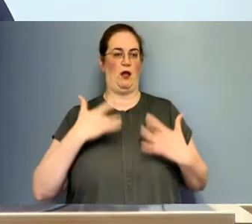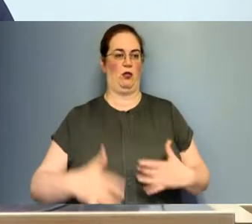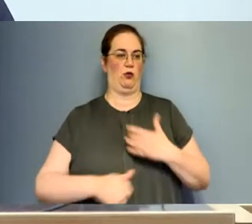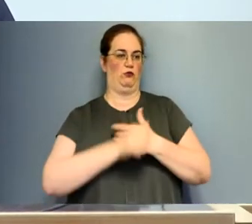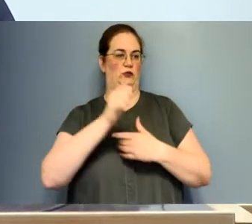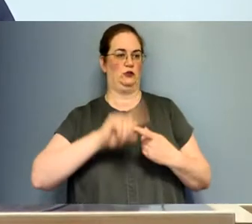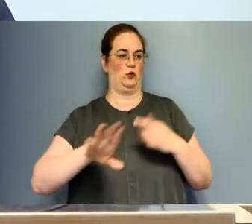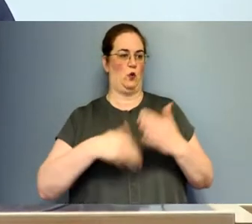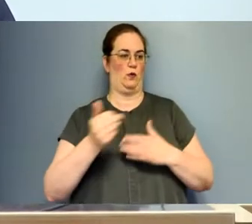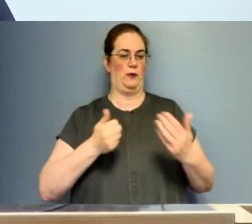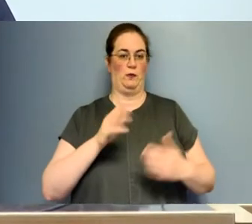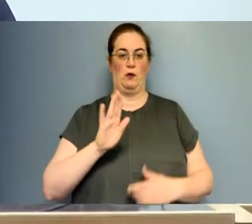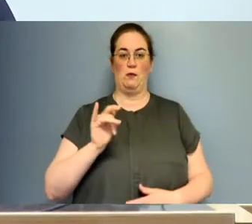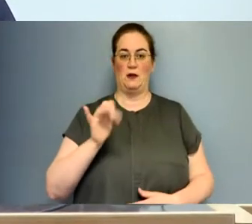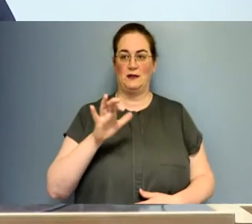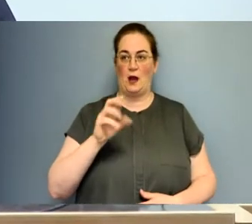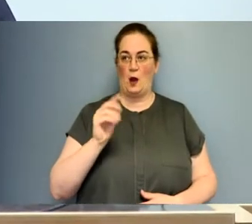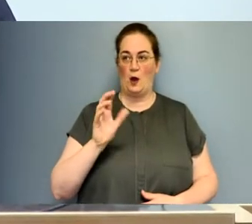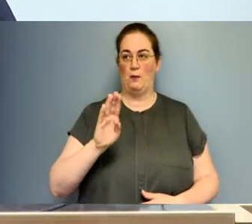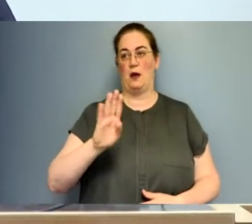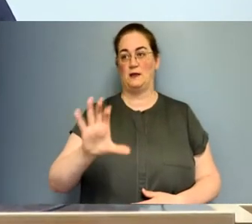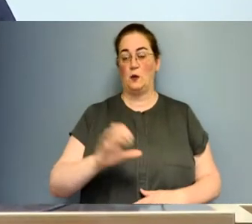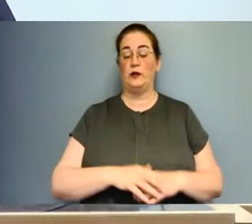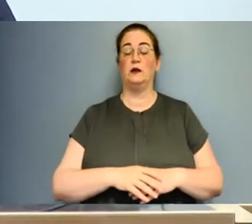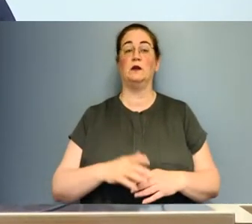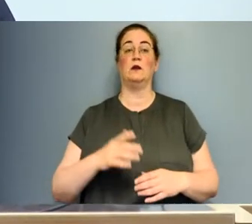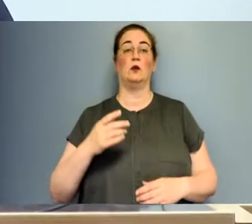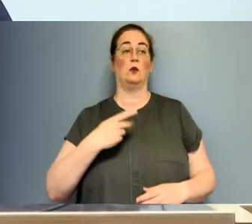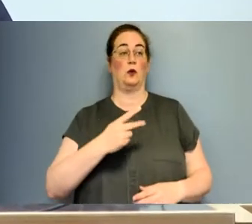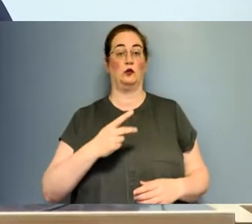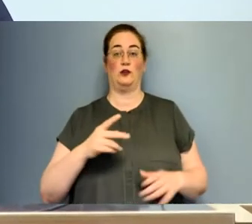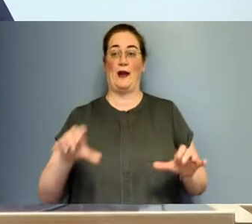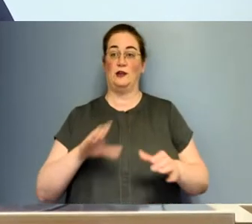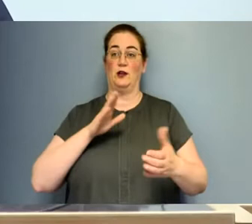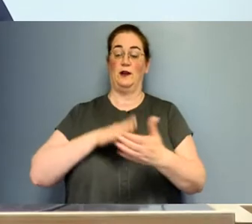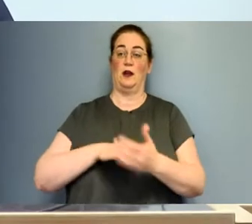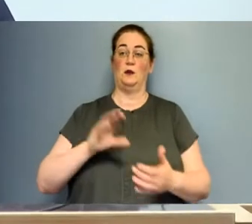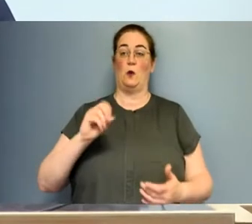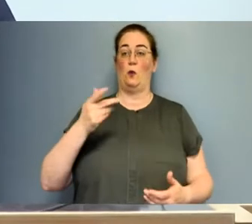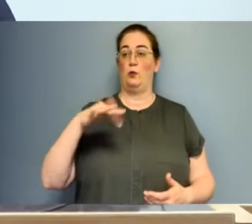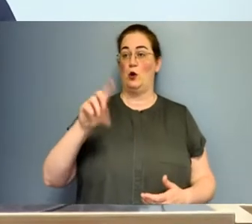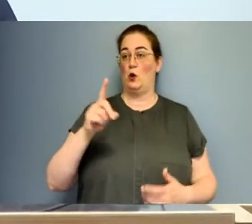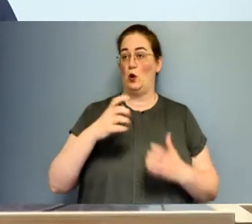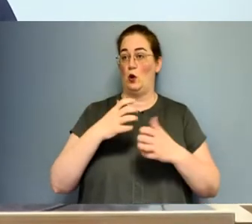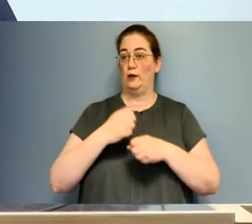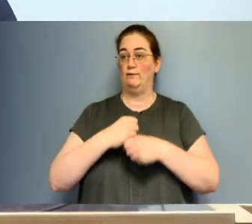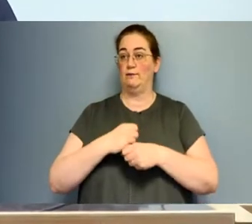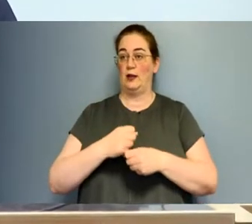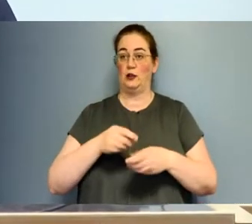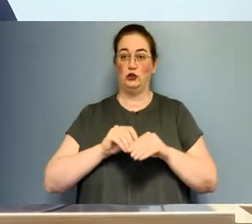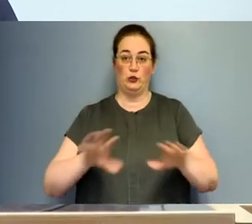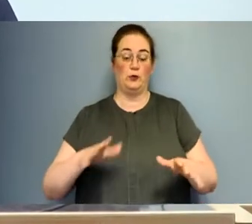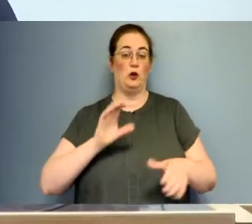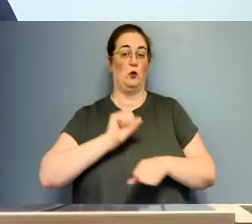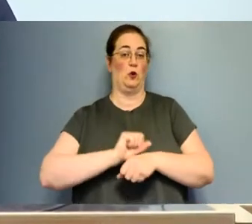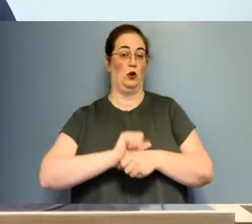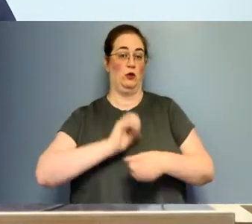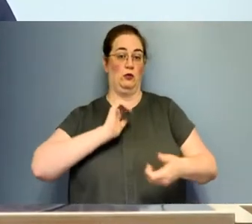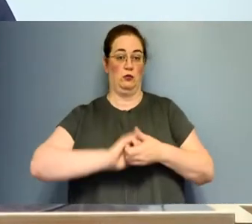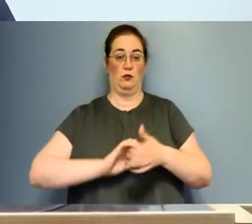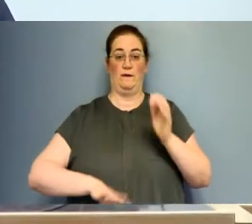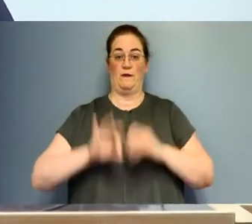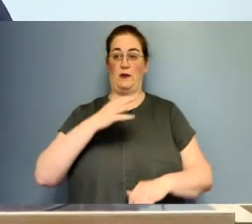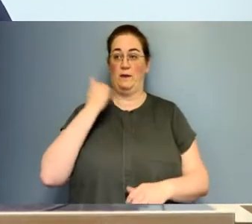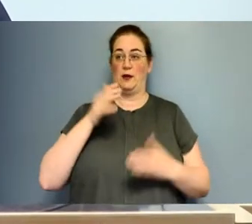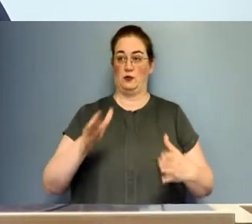County. We both took action against opioid manufacturers and distributors and worked collaboratively in finding the best